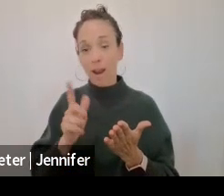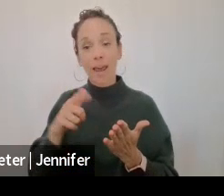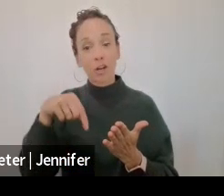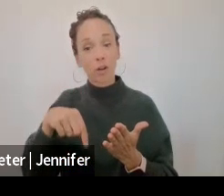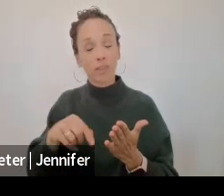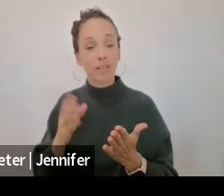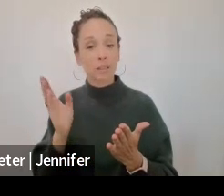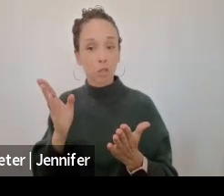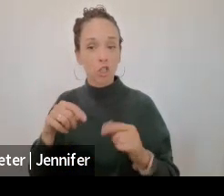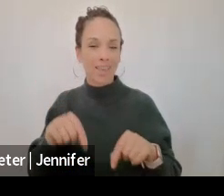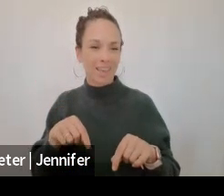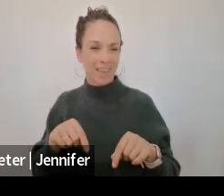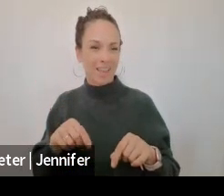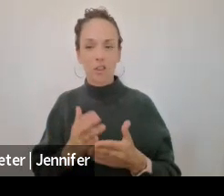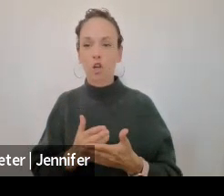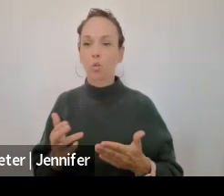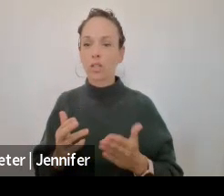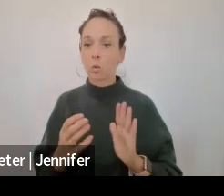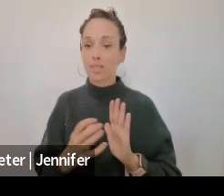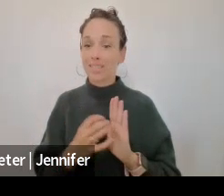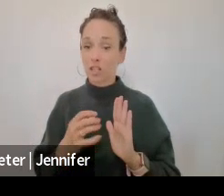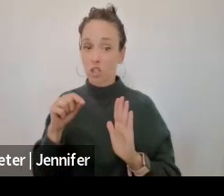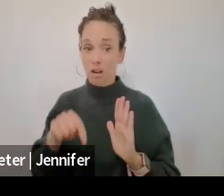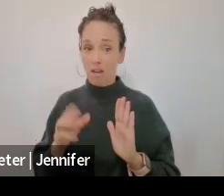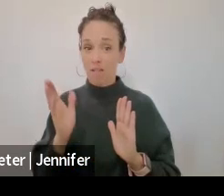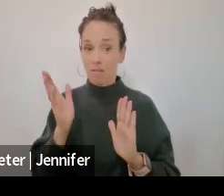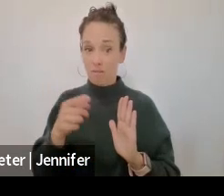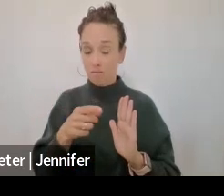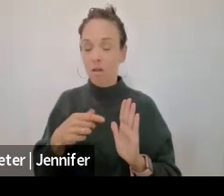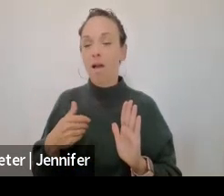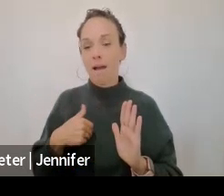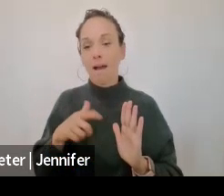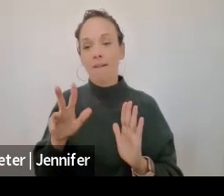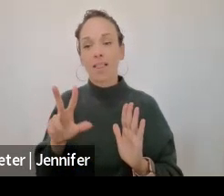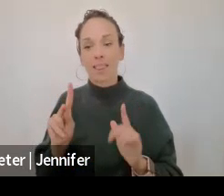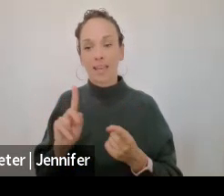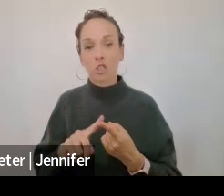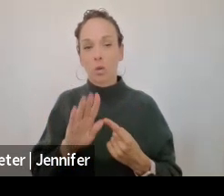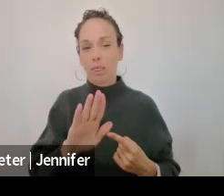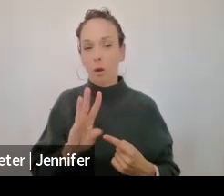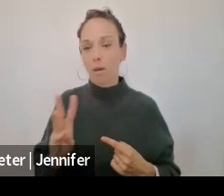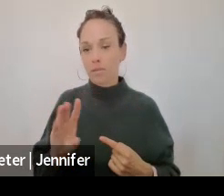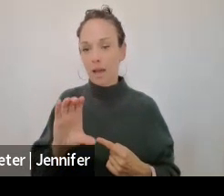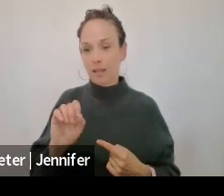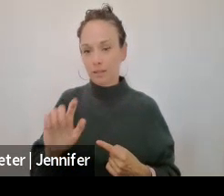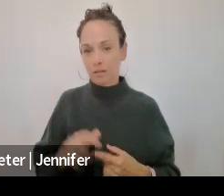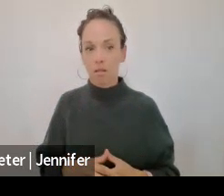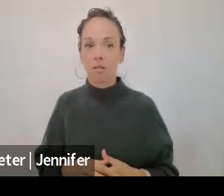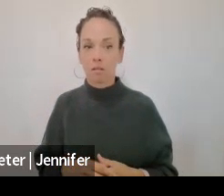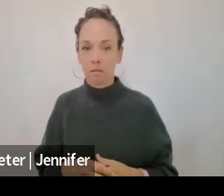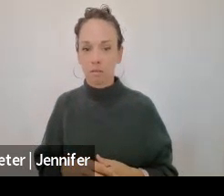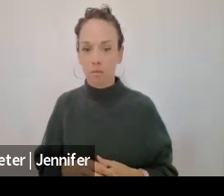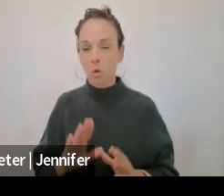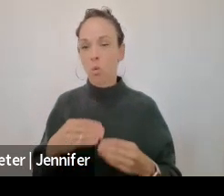this handout, in the resources section, we do have a link to CASEL's website and their assessment